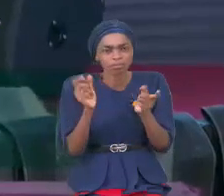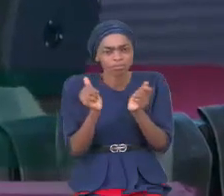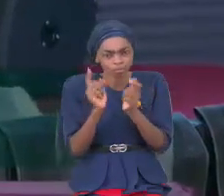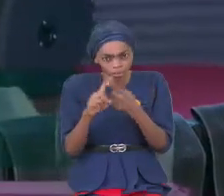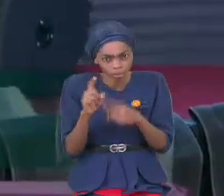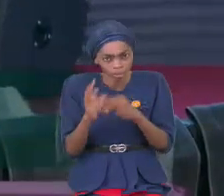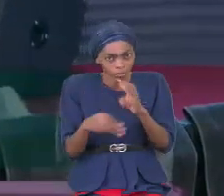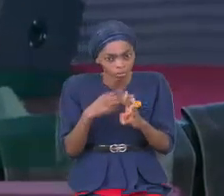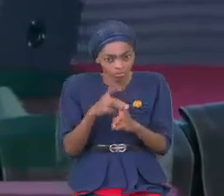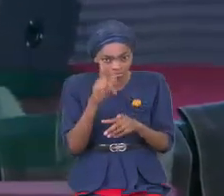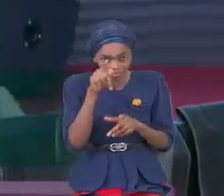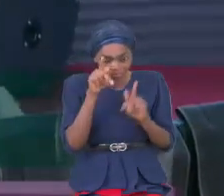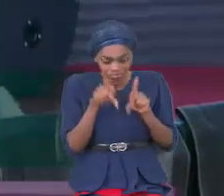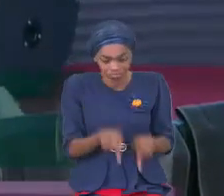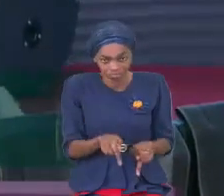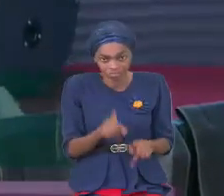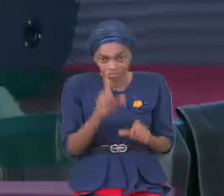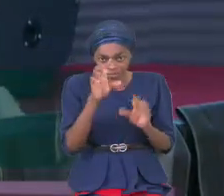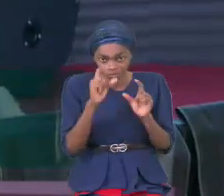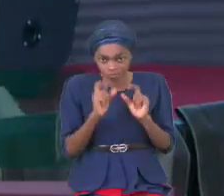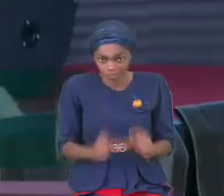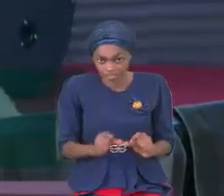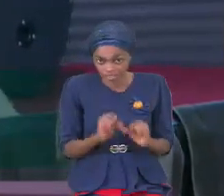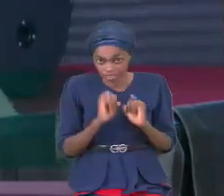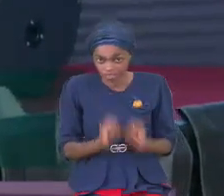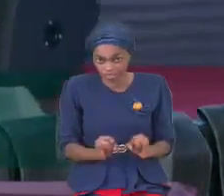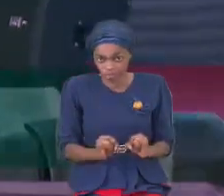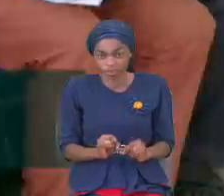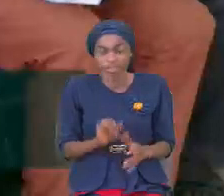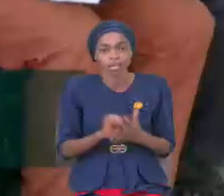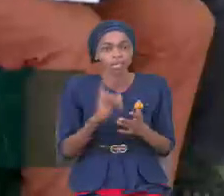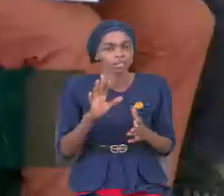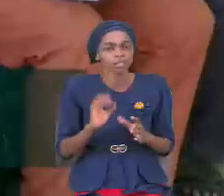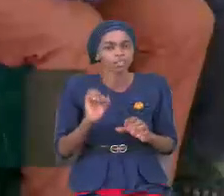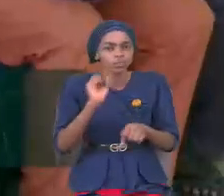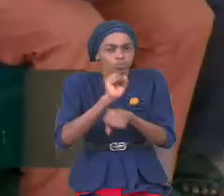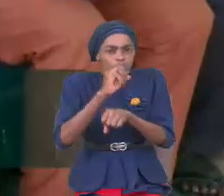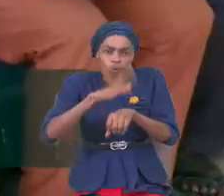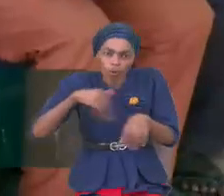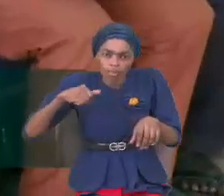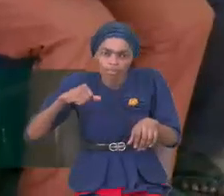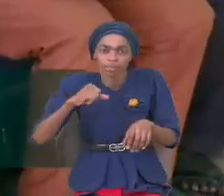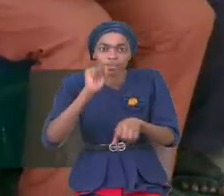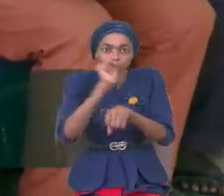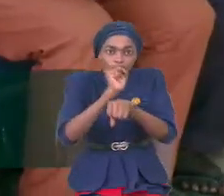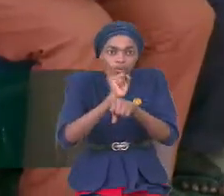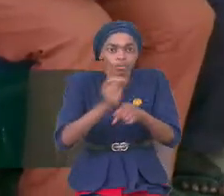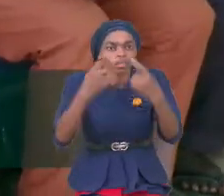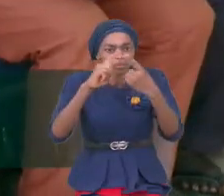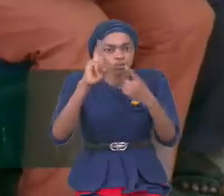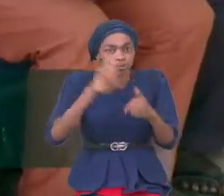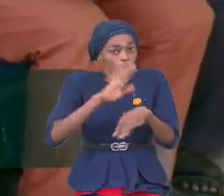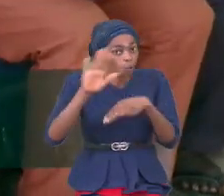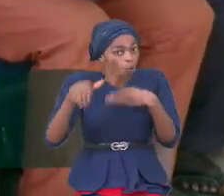came to you all by yourself. The steps you take will be all